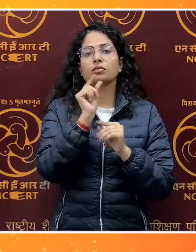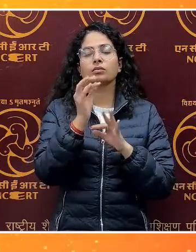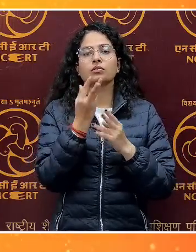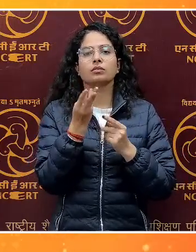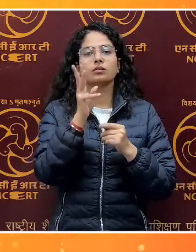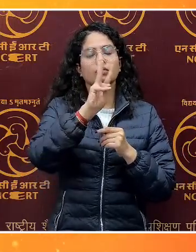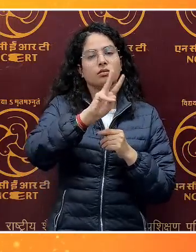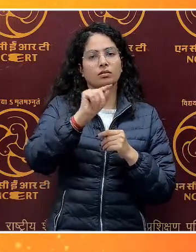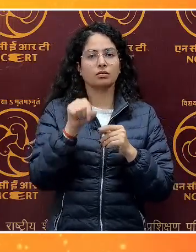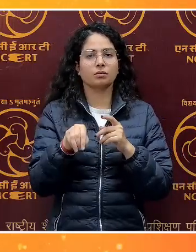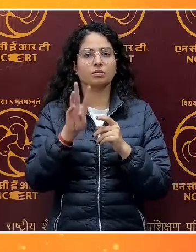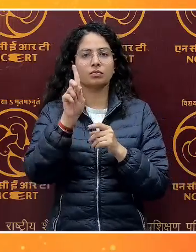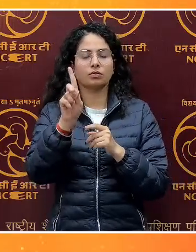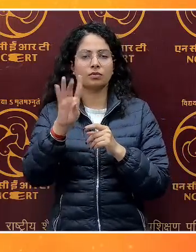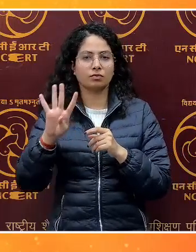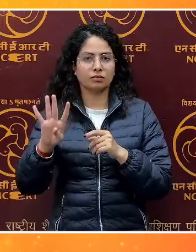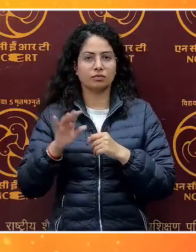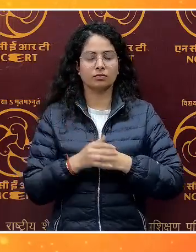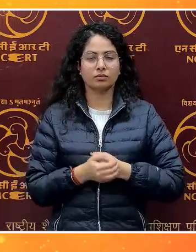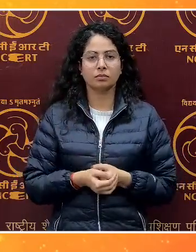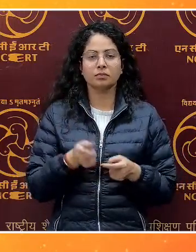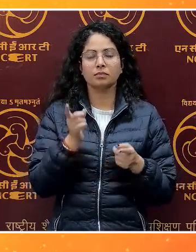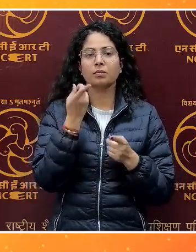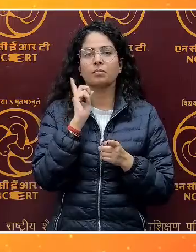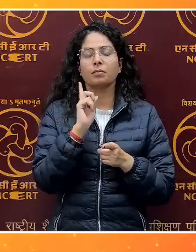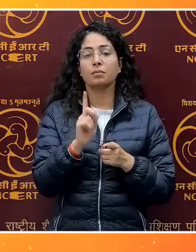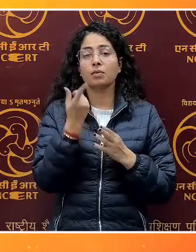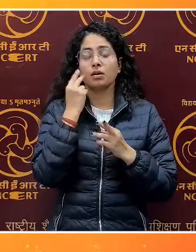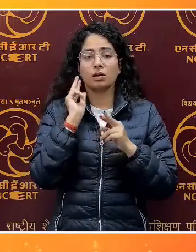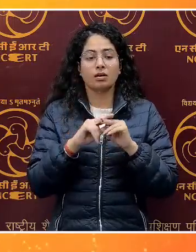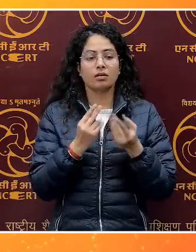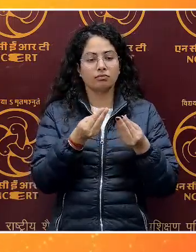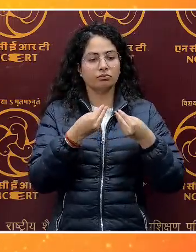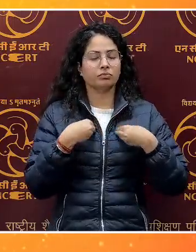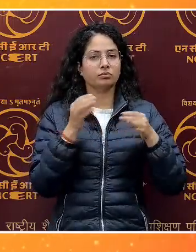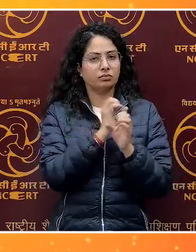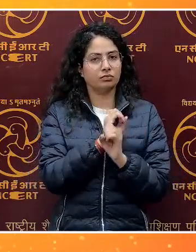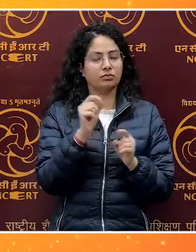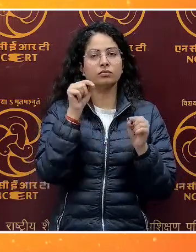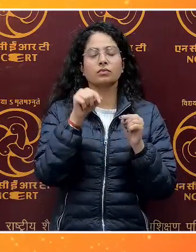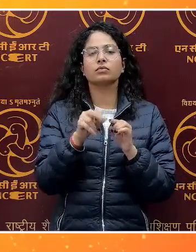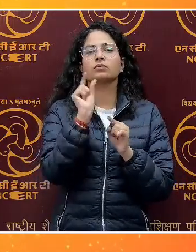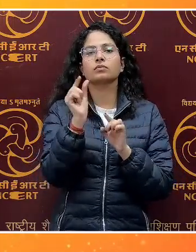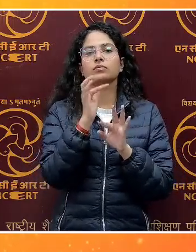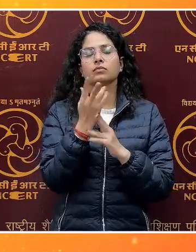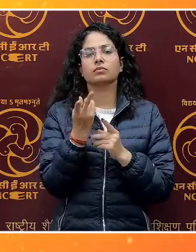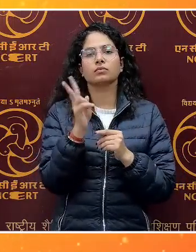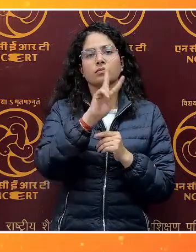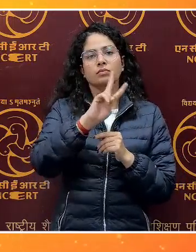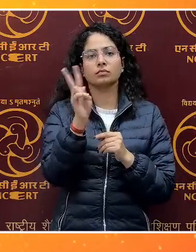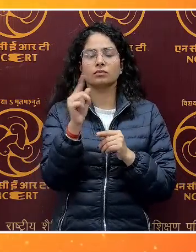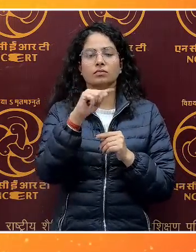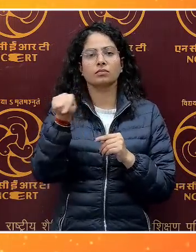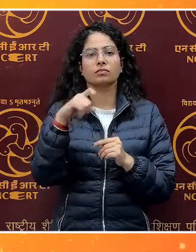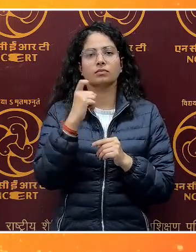3.14, always use 3.14. And if it is not mentioned, for such questions, we should always put the value as 22